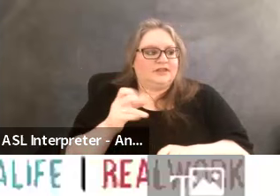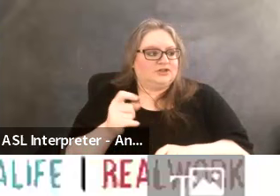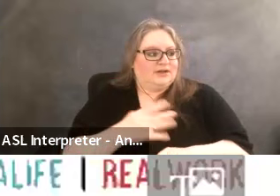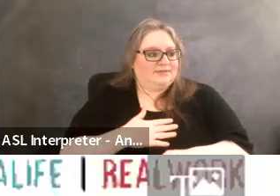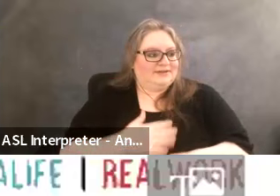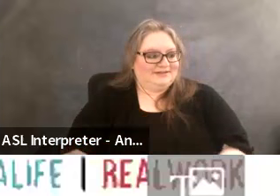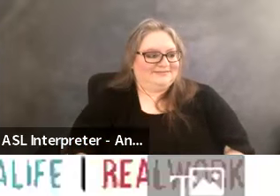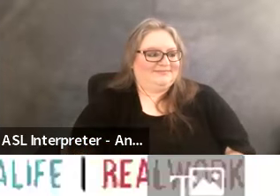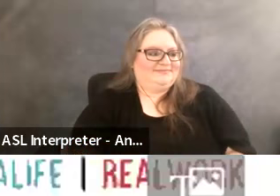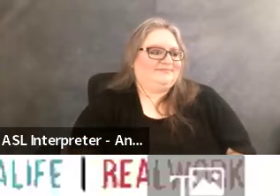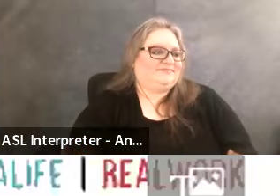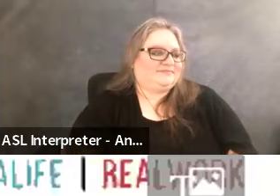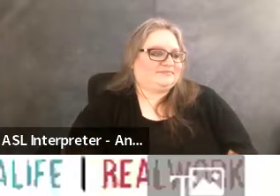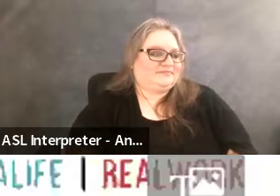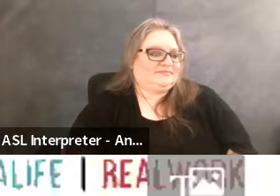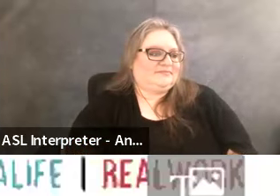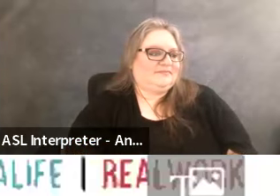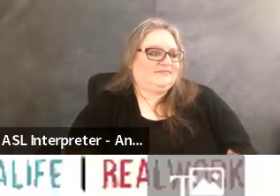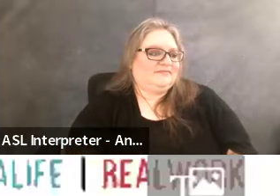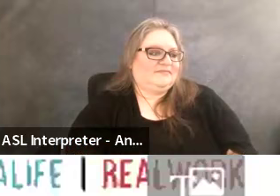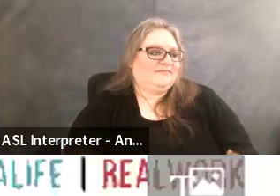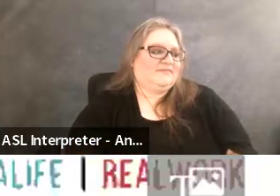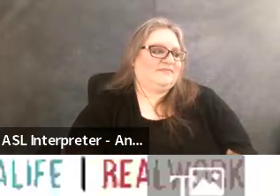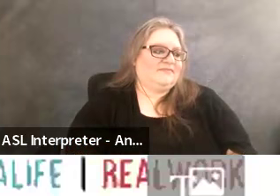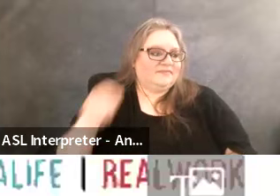would, if you have an answer to that.